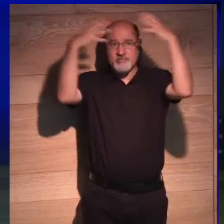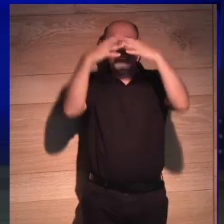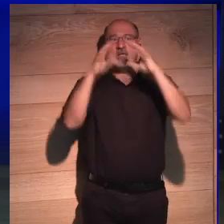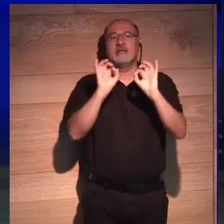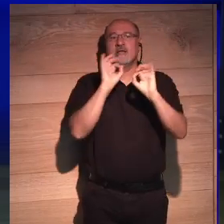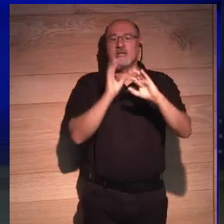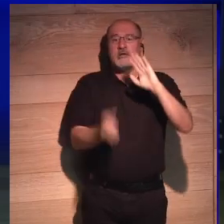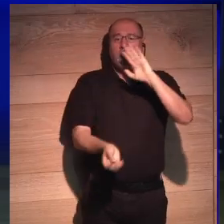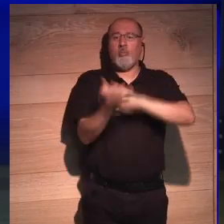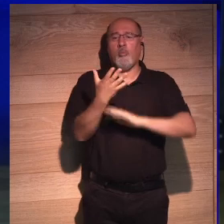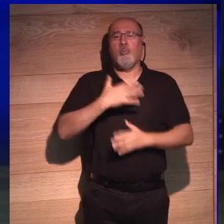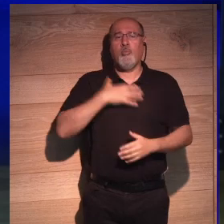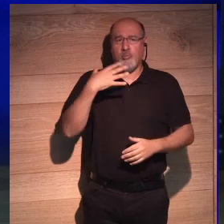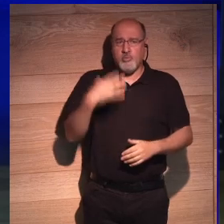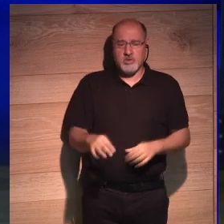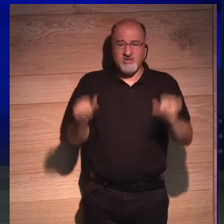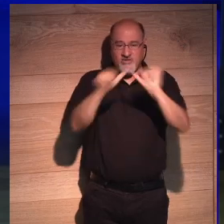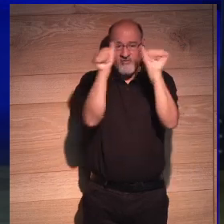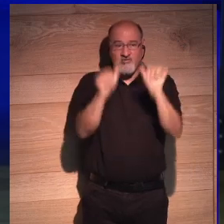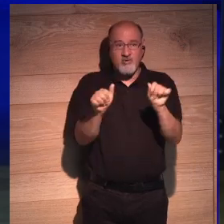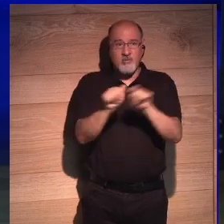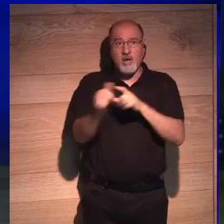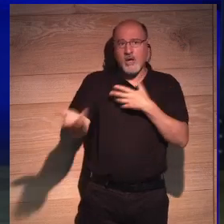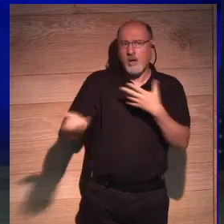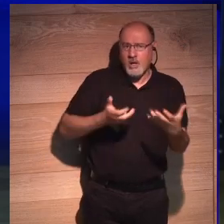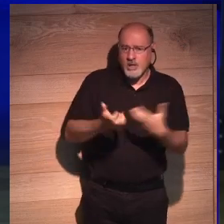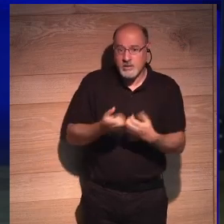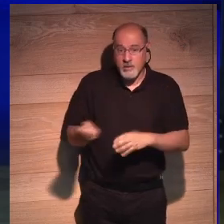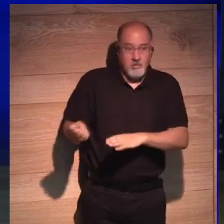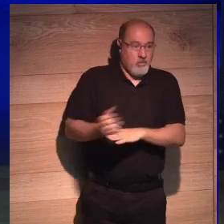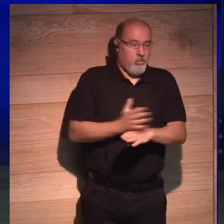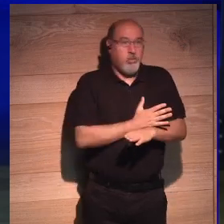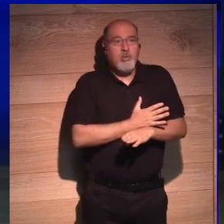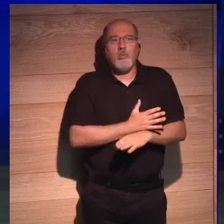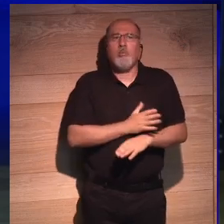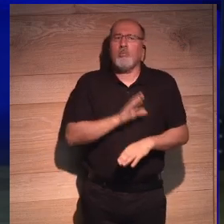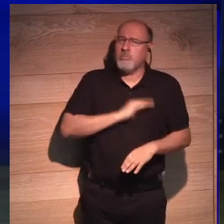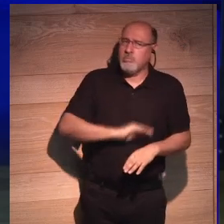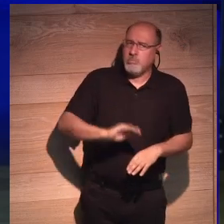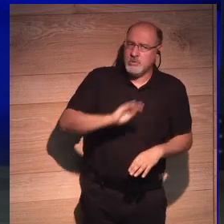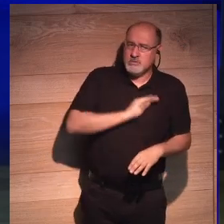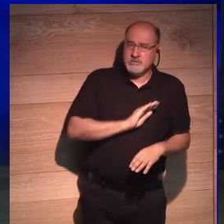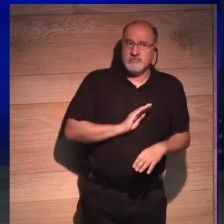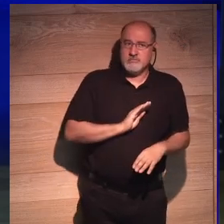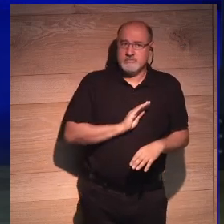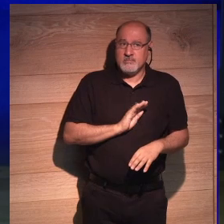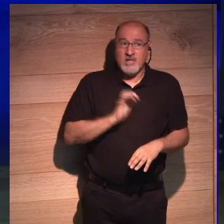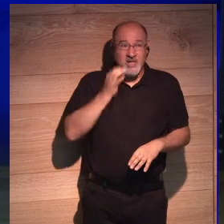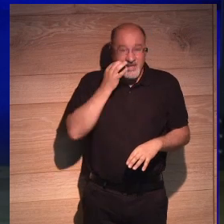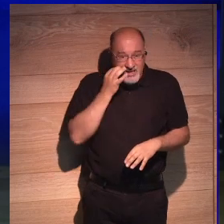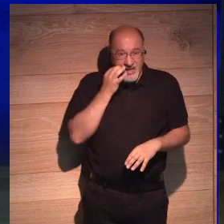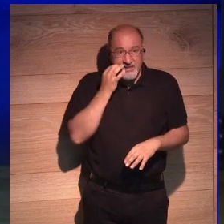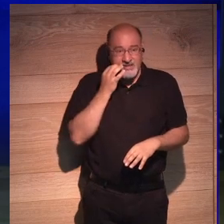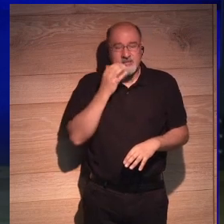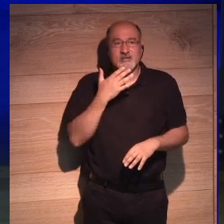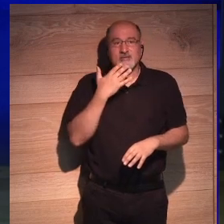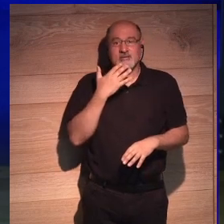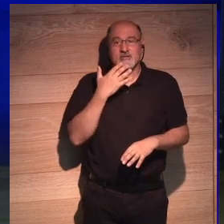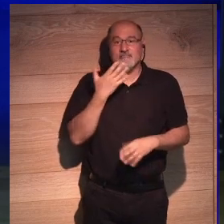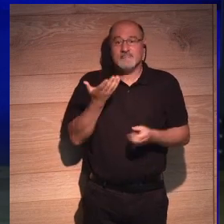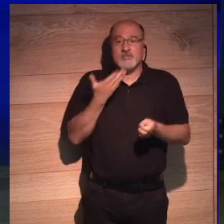not really, yes, we can get excited, but that's not really the full answer. That's not, I don't want to just inspire you and then leave, because there's